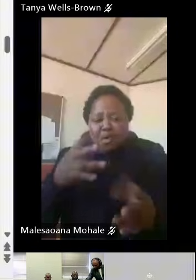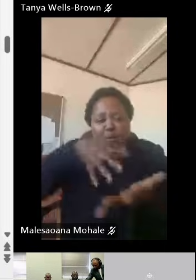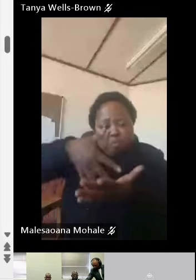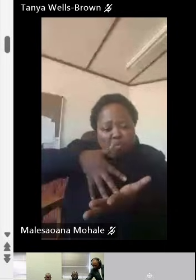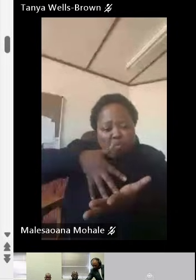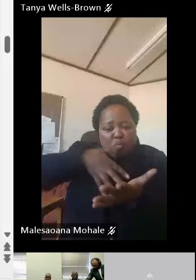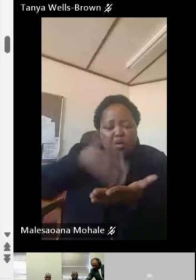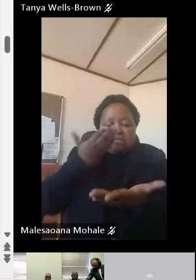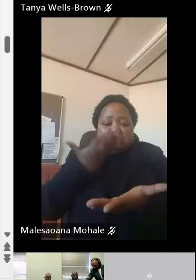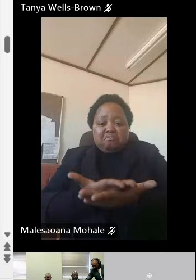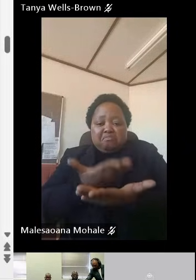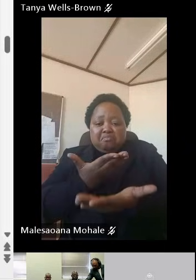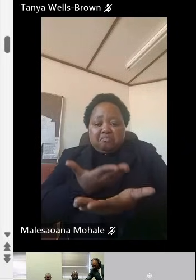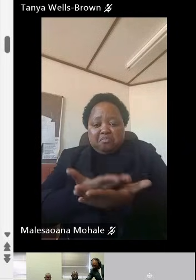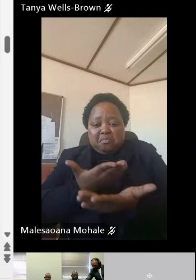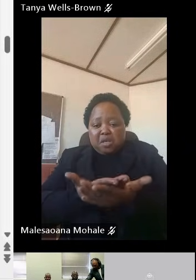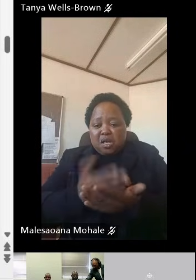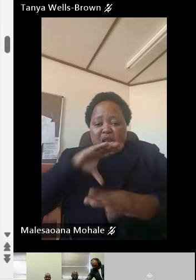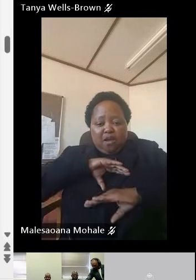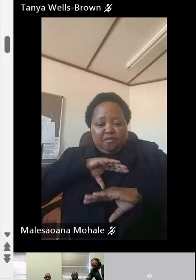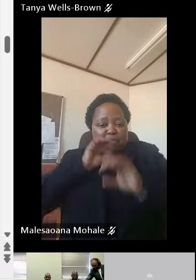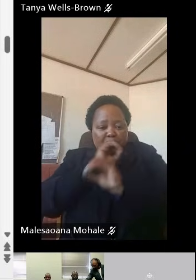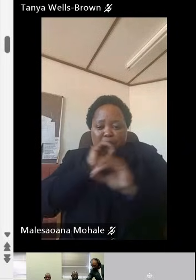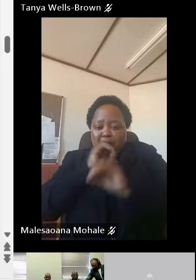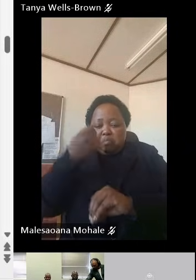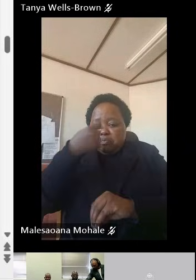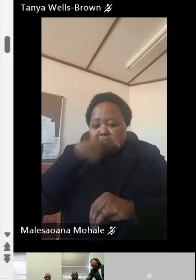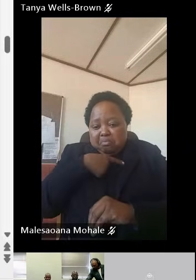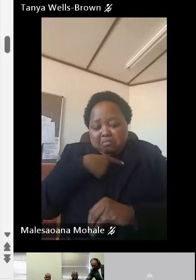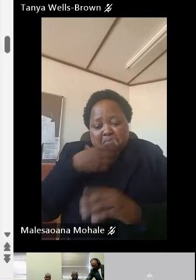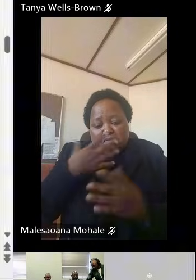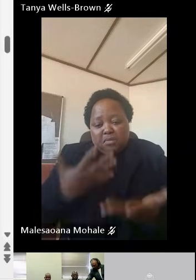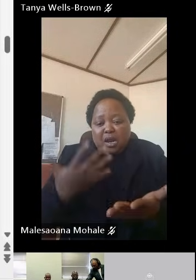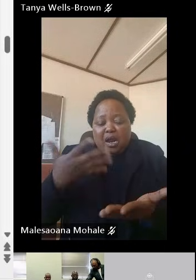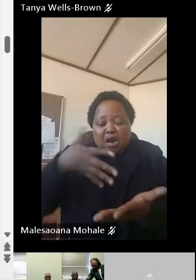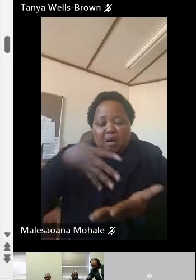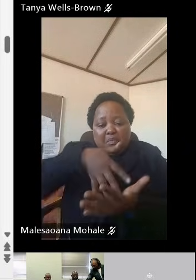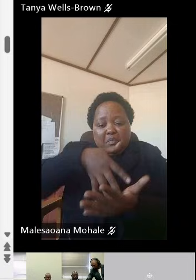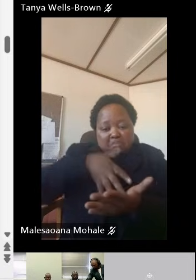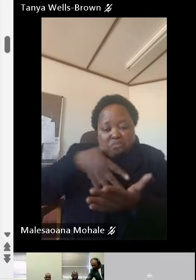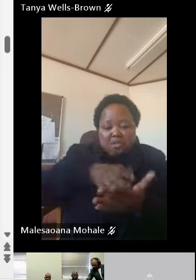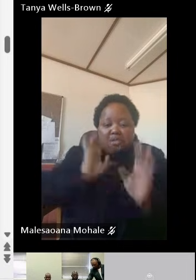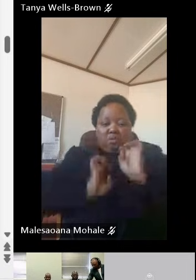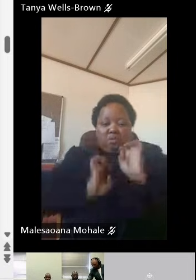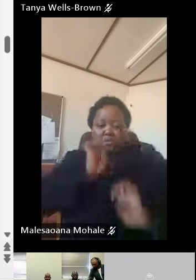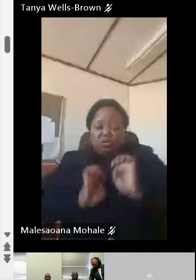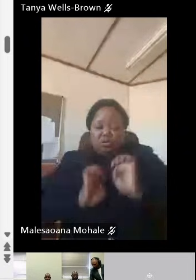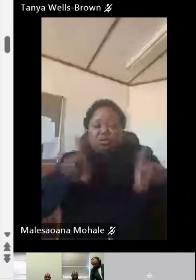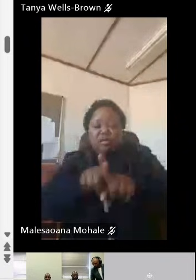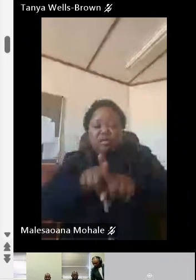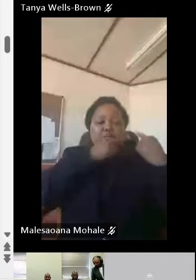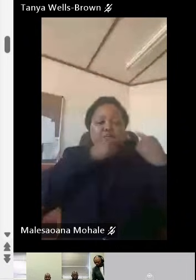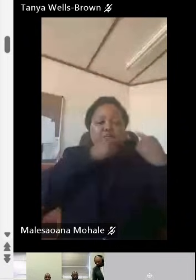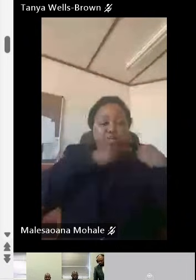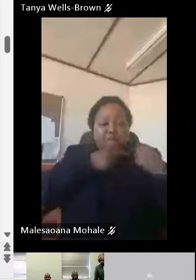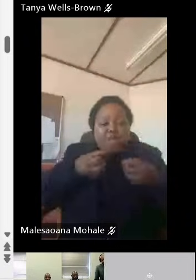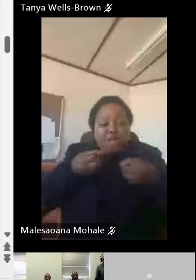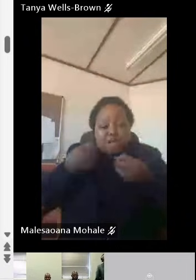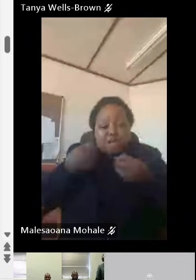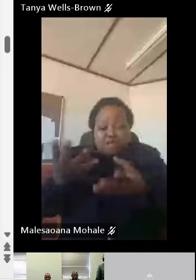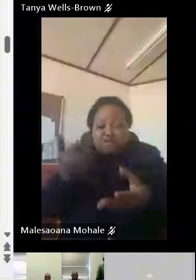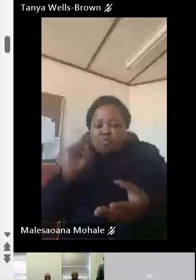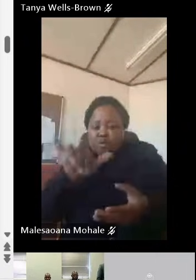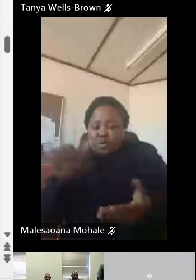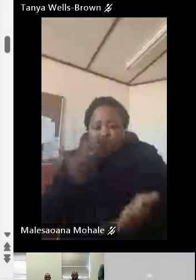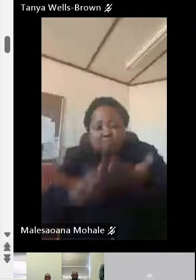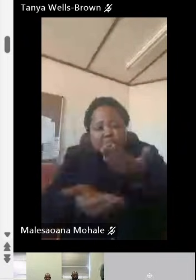they were emotionally weak. And they were given the responsibilities of nurturing, of taking care of the